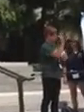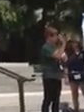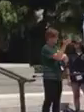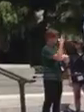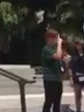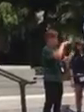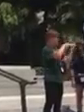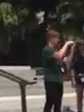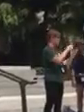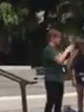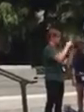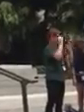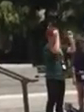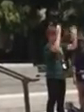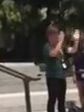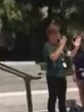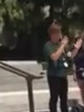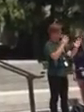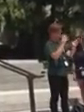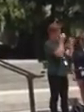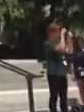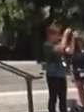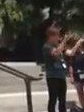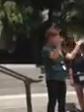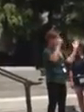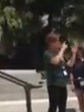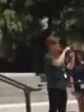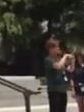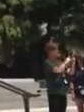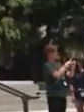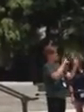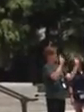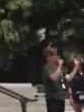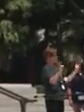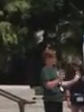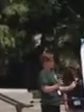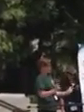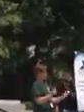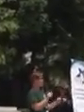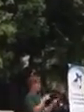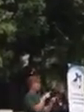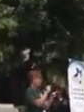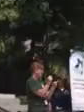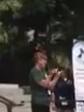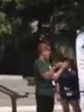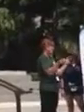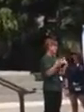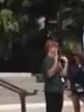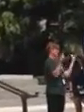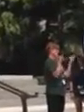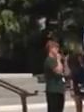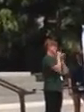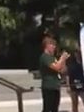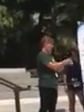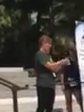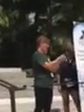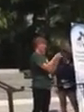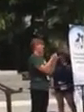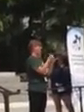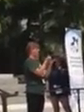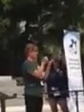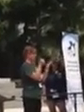students and teachers by informing them on issues and events that help shape the disability